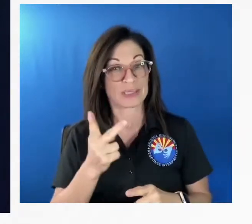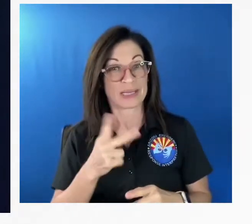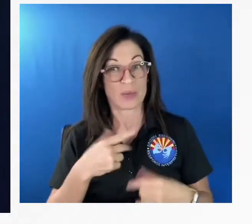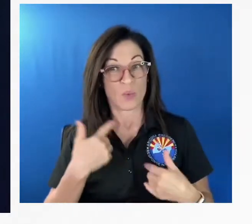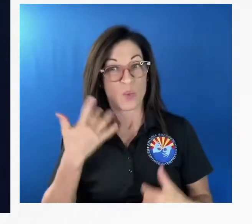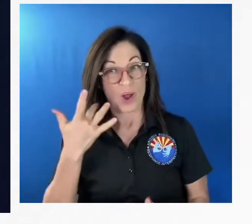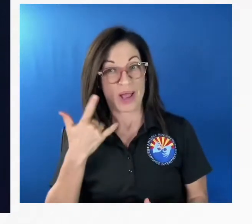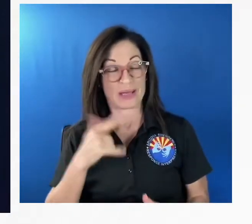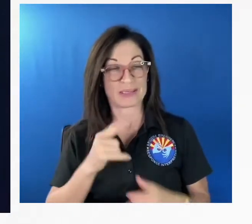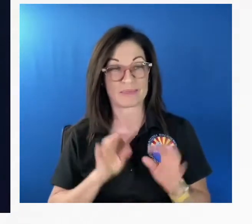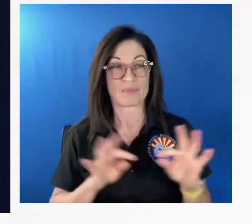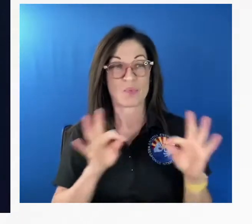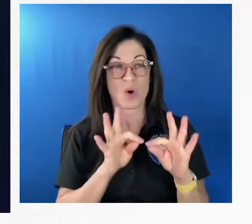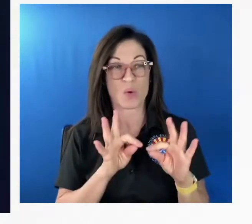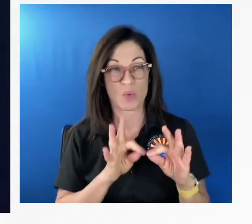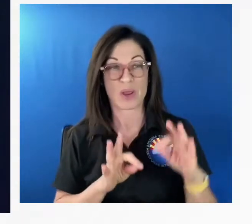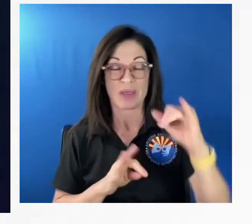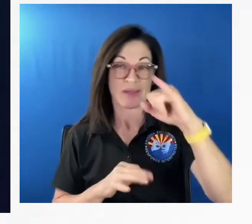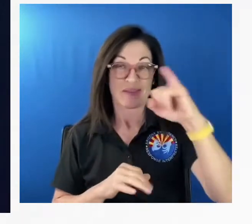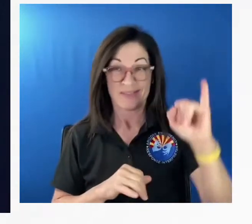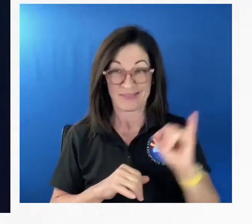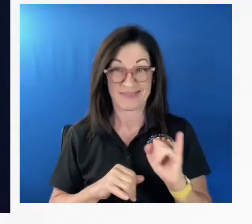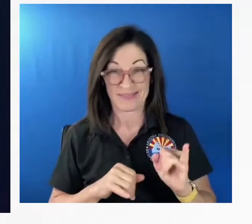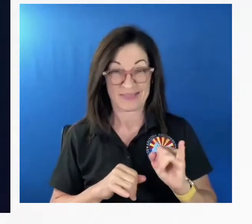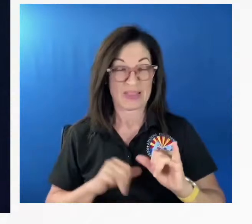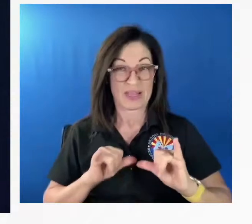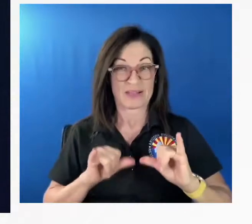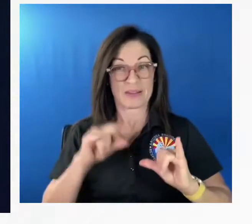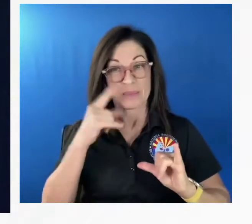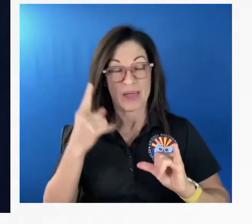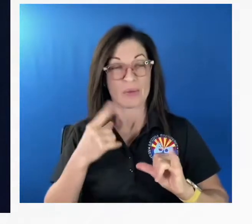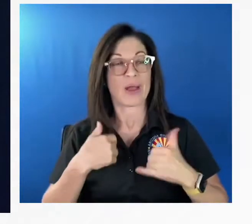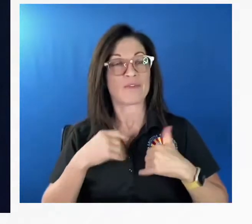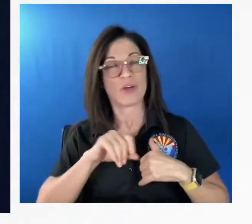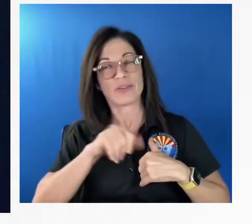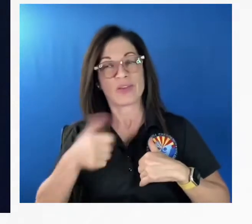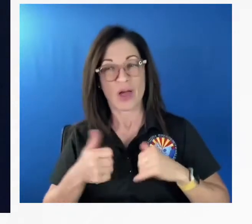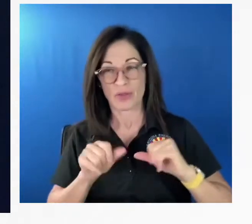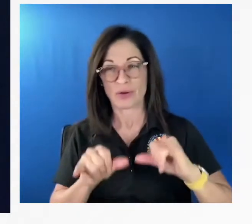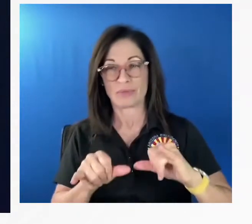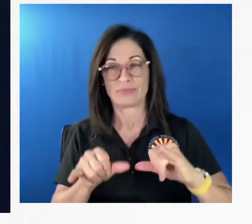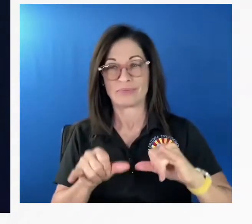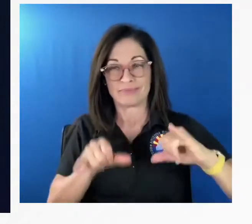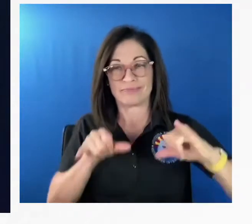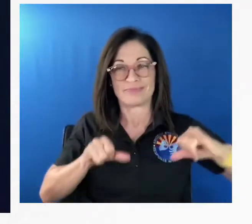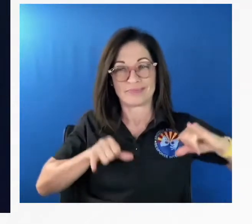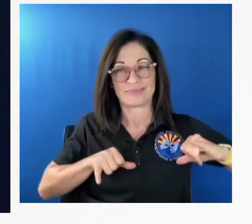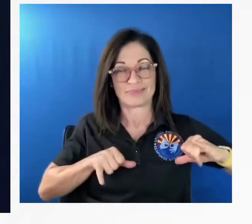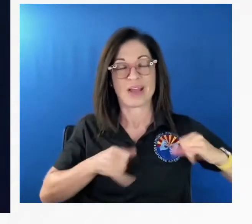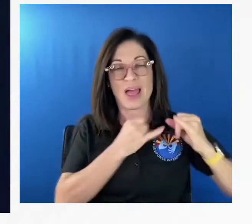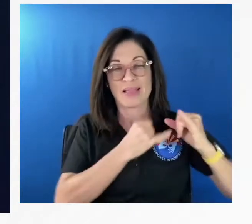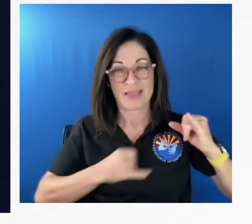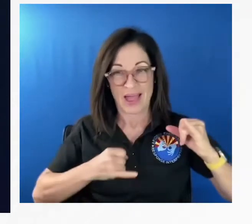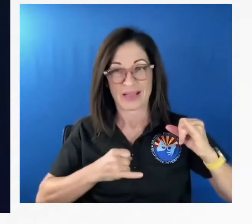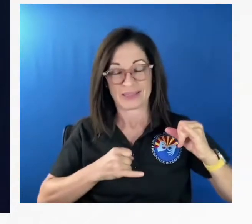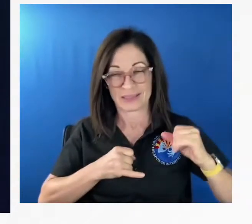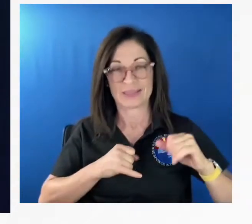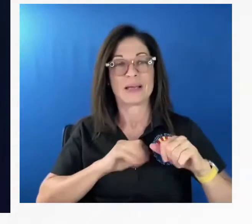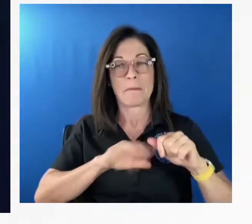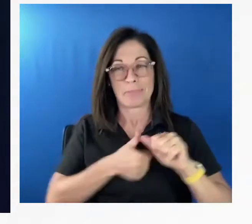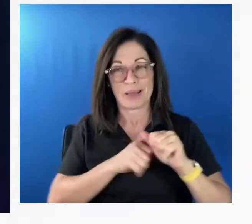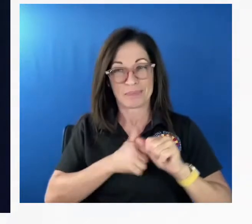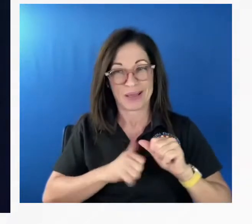have all these other contingency lines, right, to the west. And, but that's obviously a much